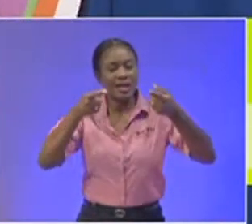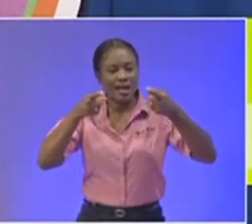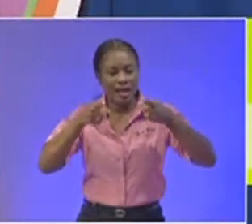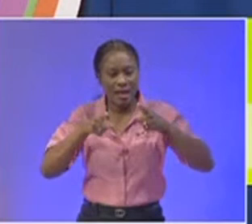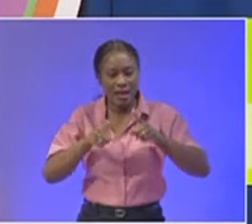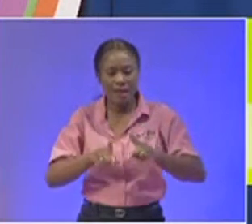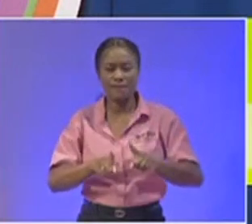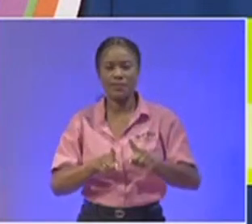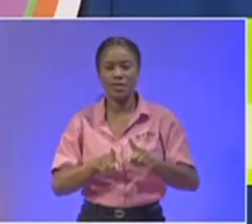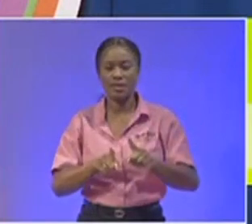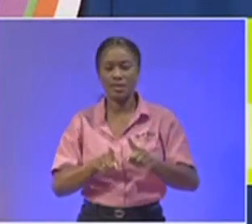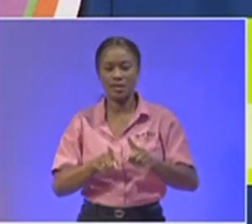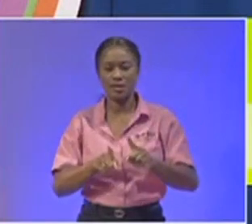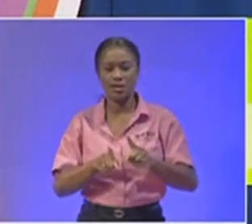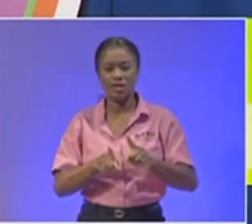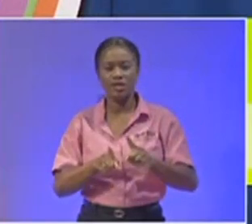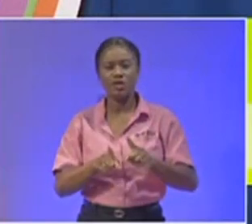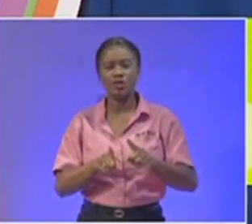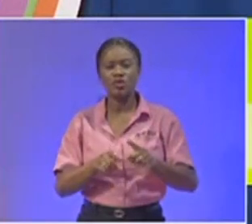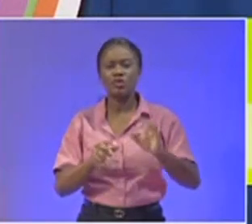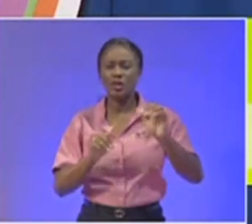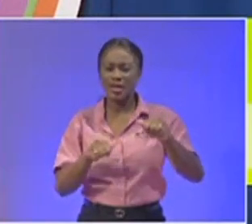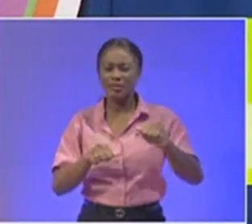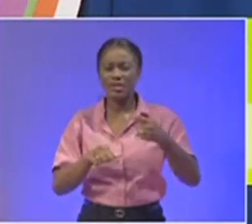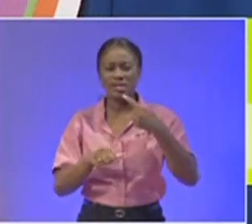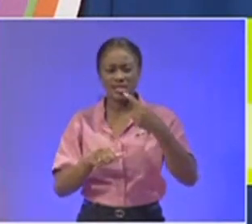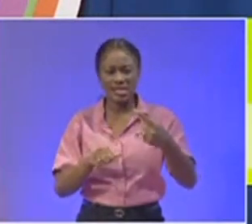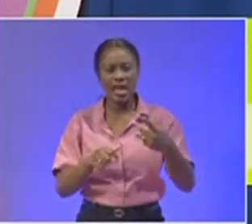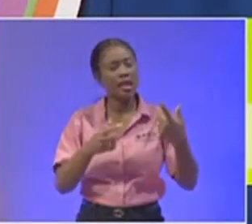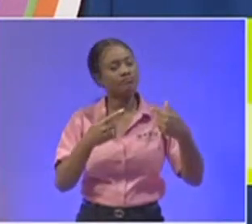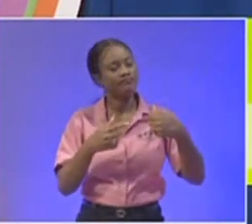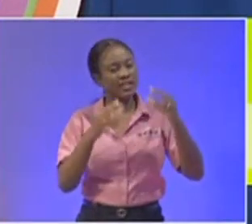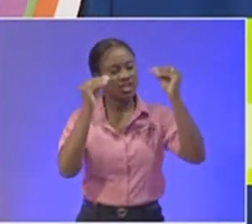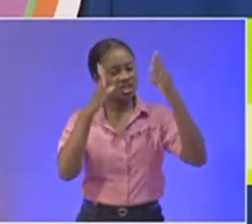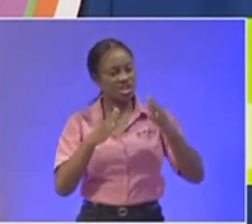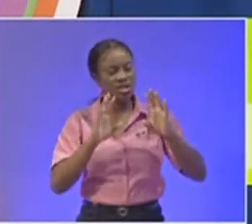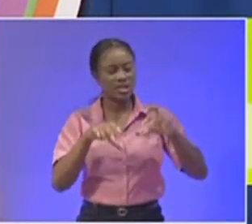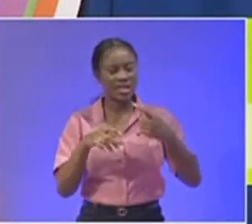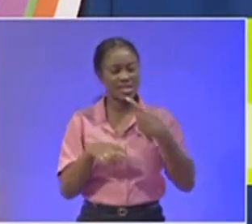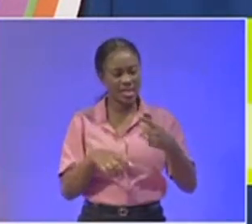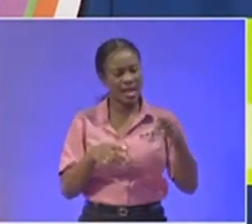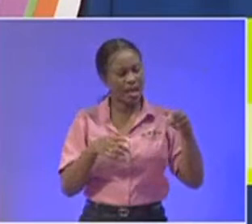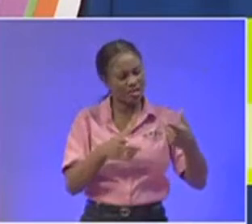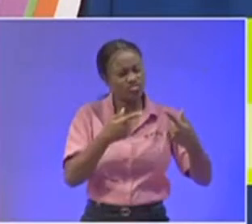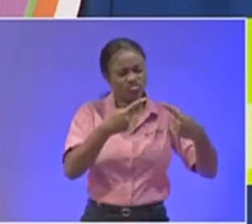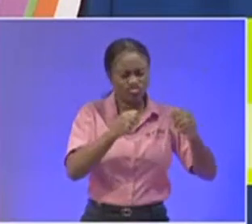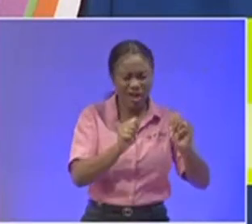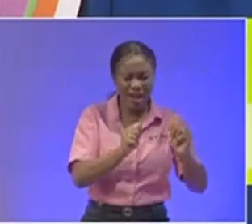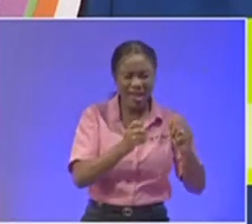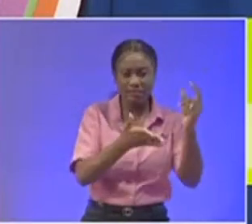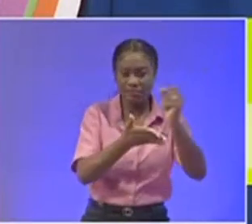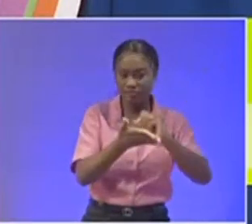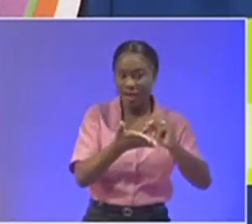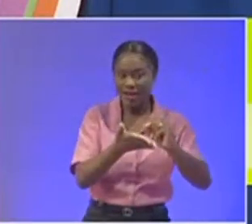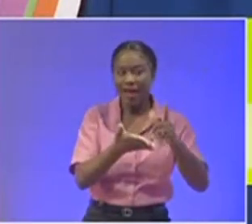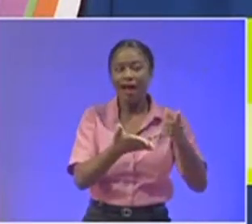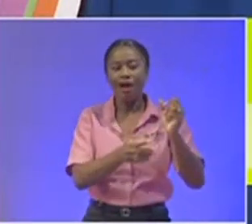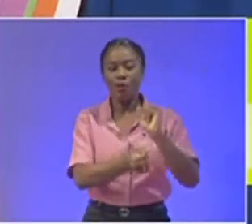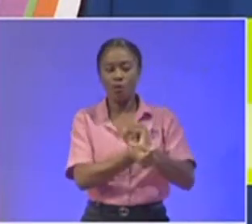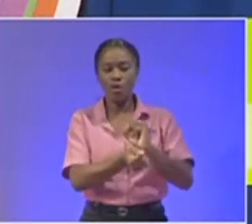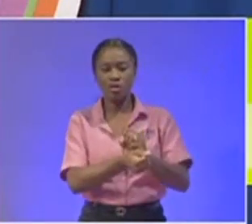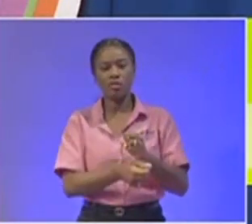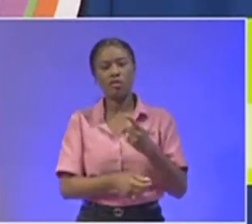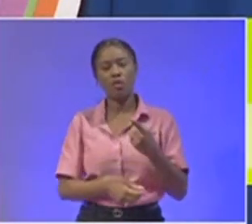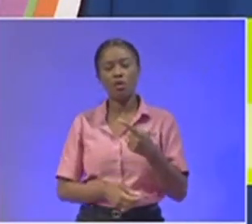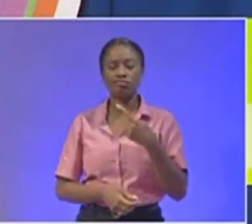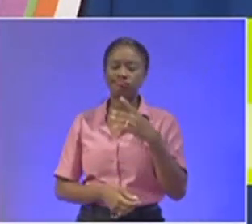so that they're creative and able to say, okay, well, I'm trying this and I'm documenting it, as opposed to, well, they say